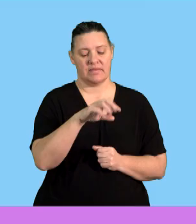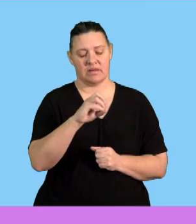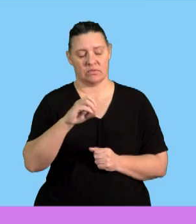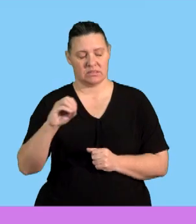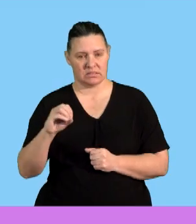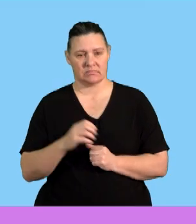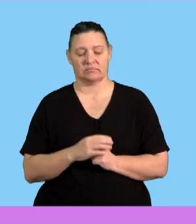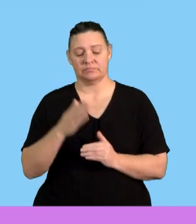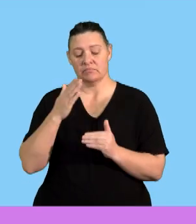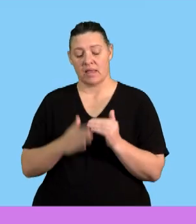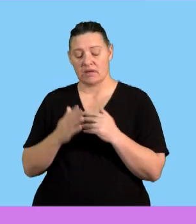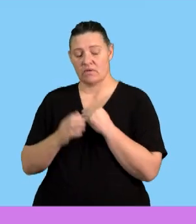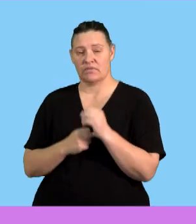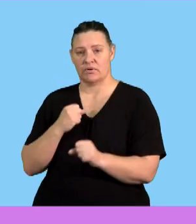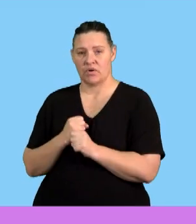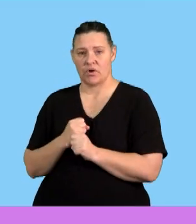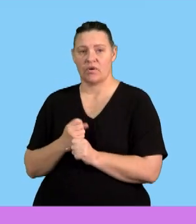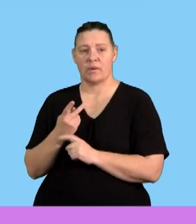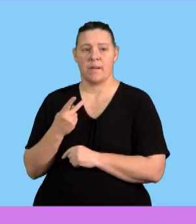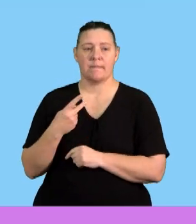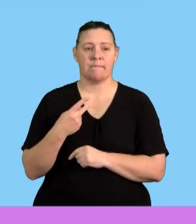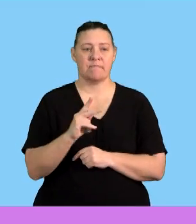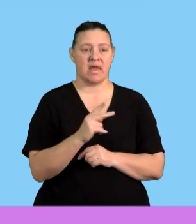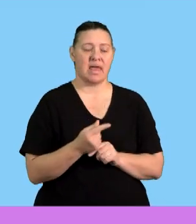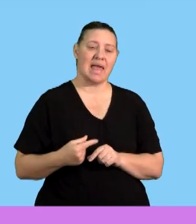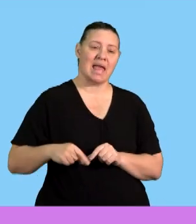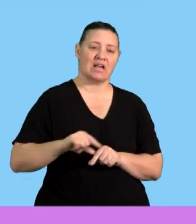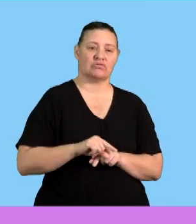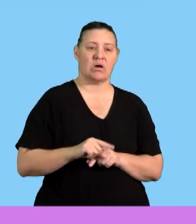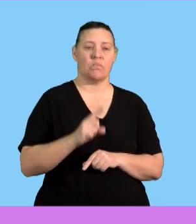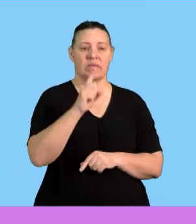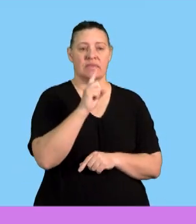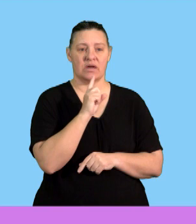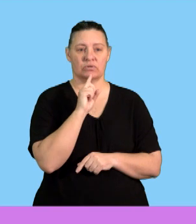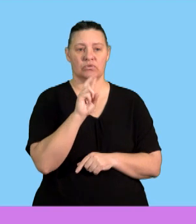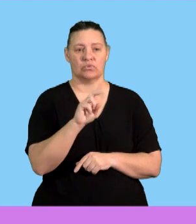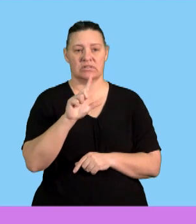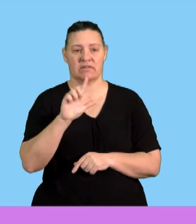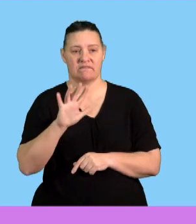15,000 Rand. At the end of the year, he pays an extra